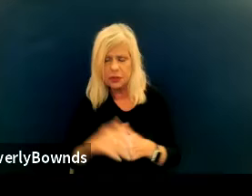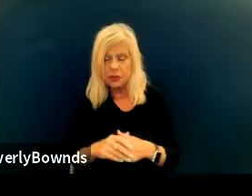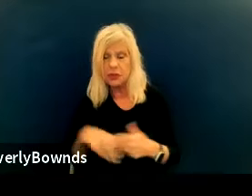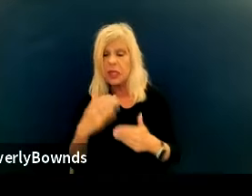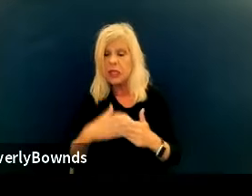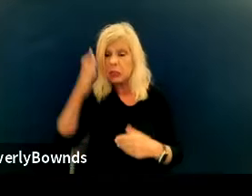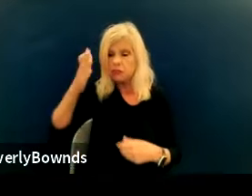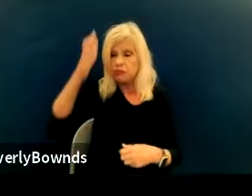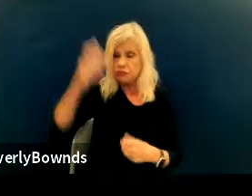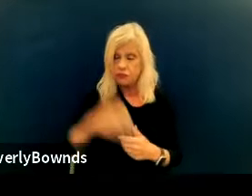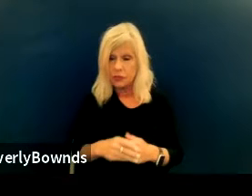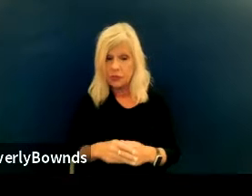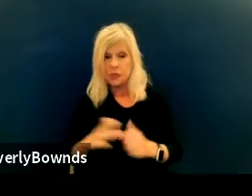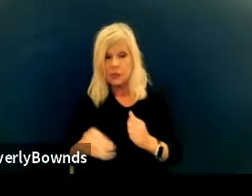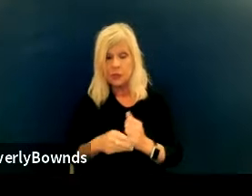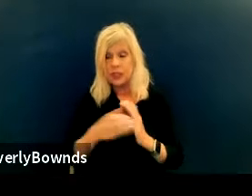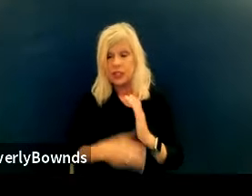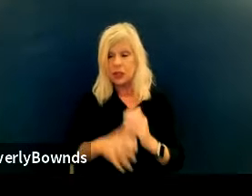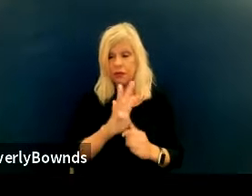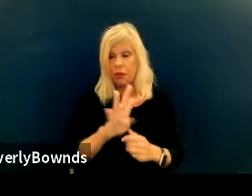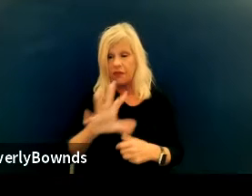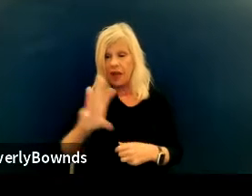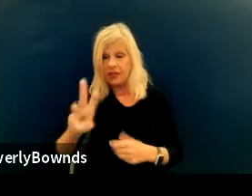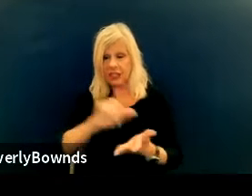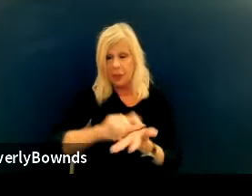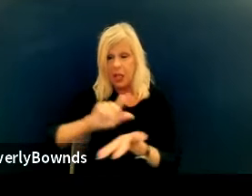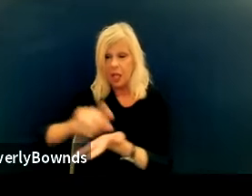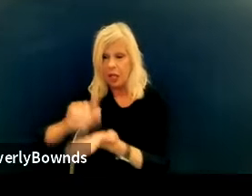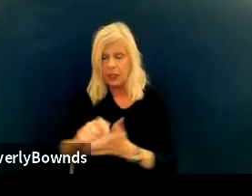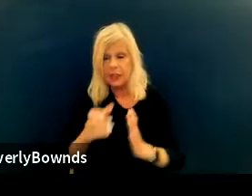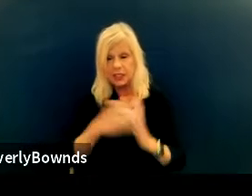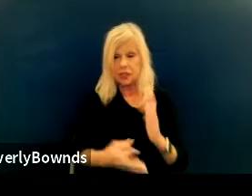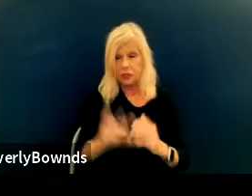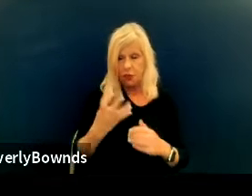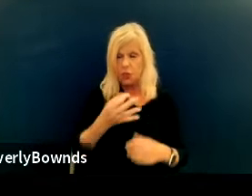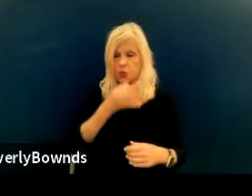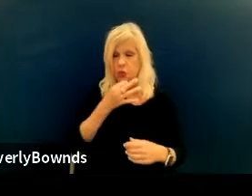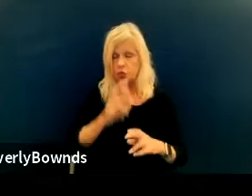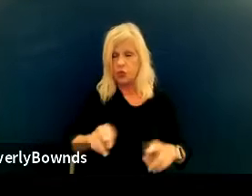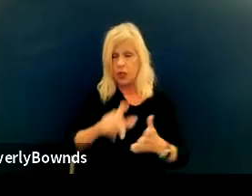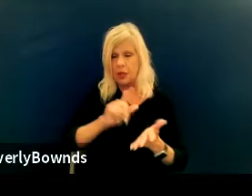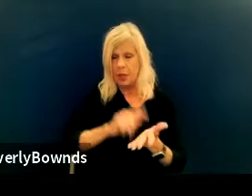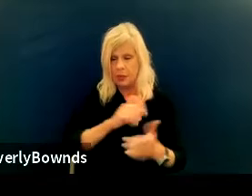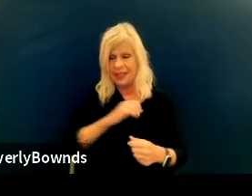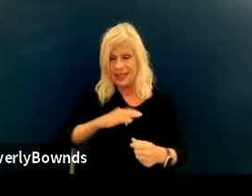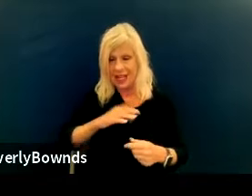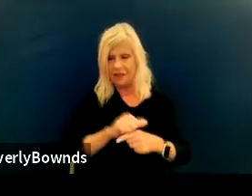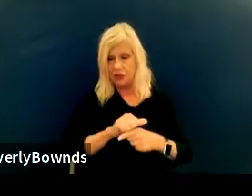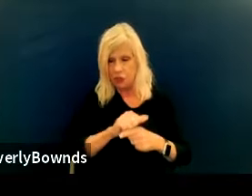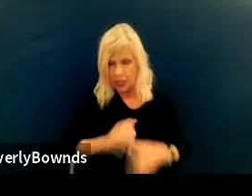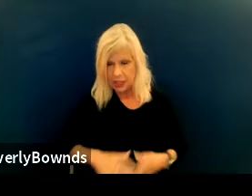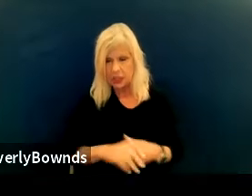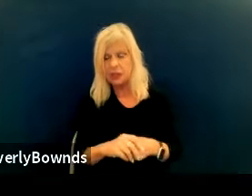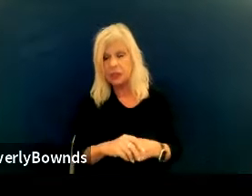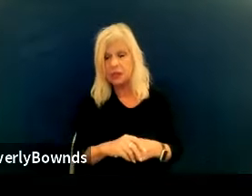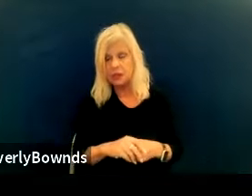steps are to try to get sections 4 through 6 published. The closest is Section 4 on staff and trainer training, and we're in the midst of preparing